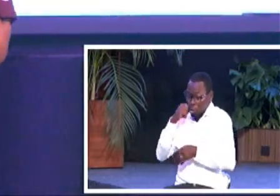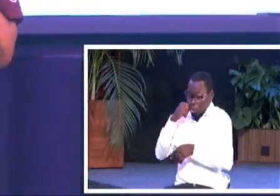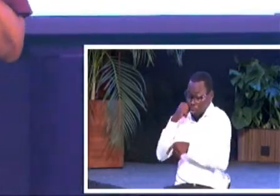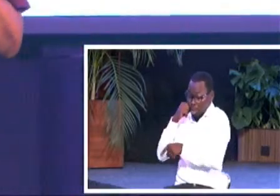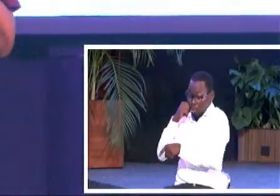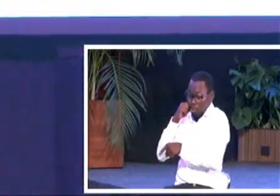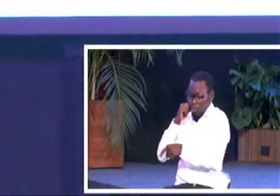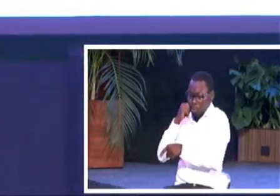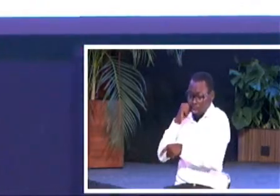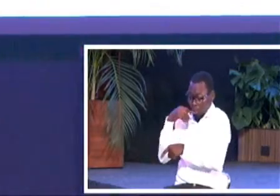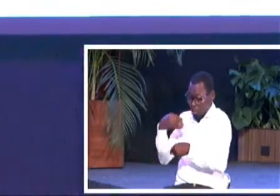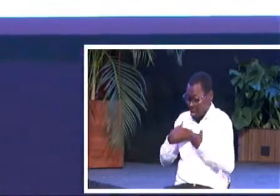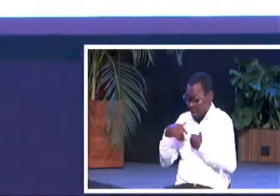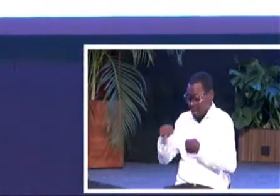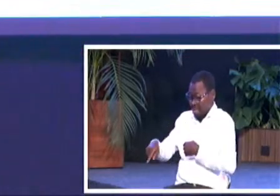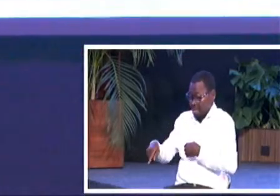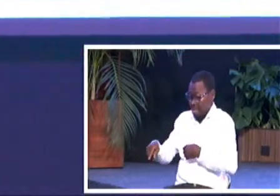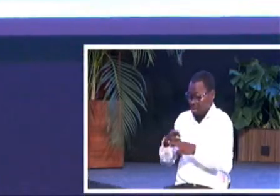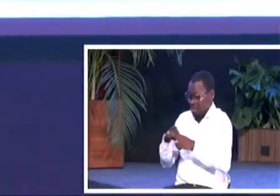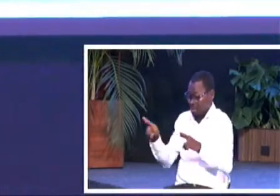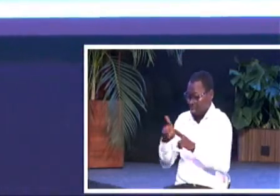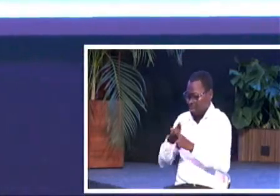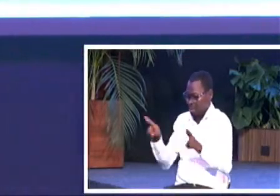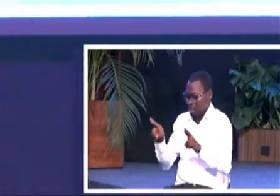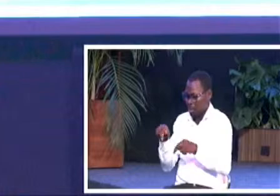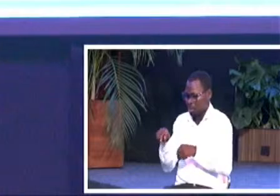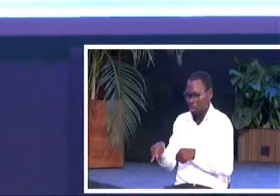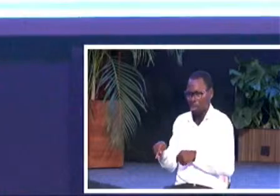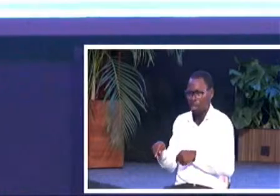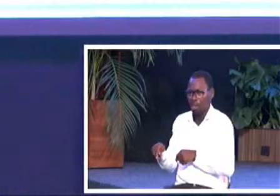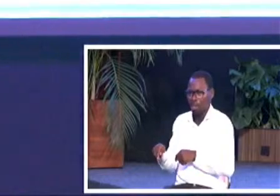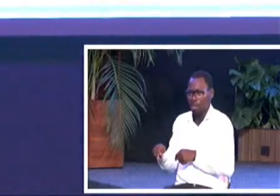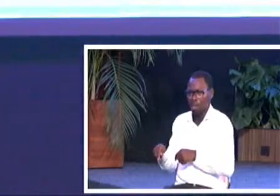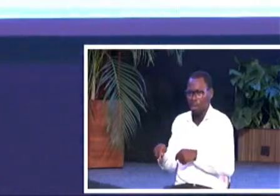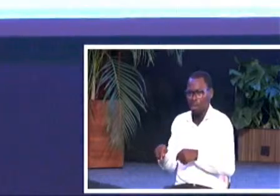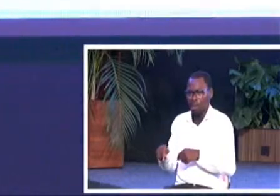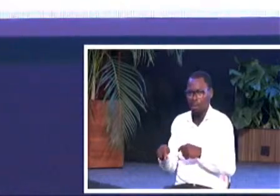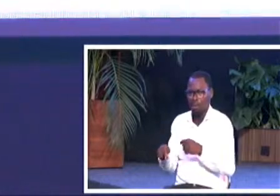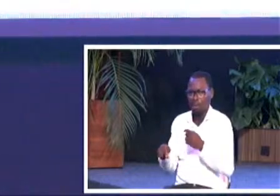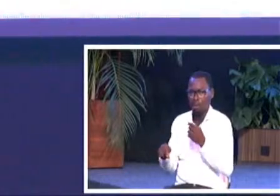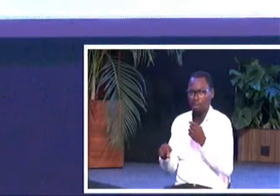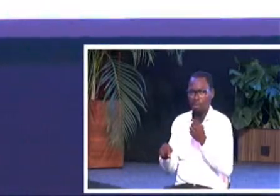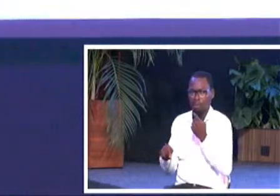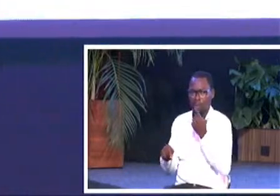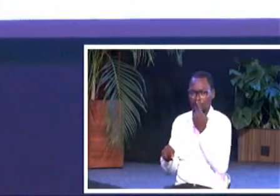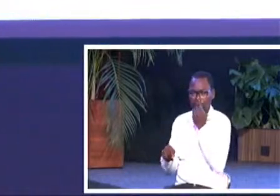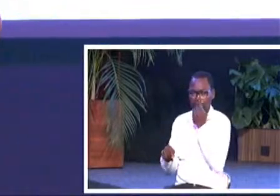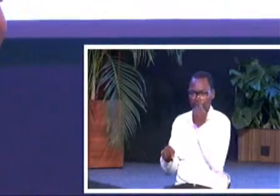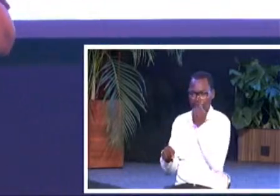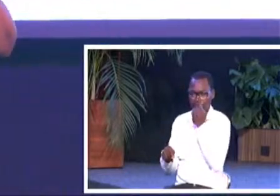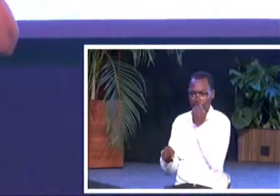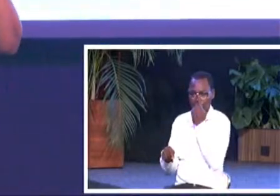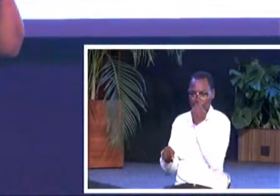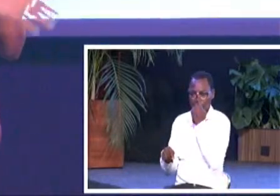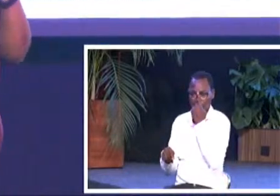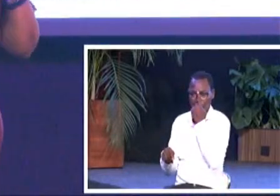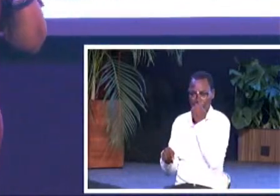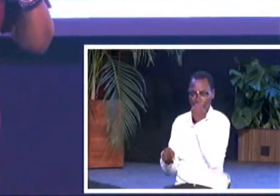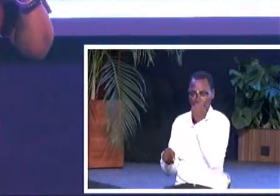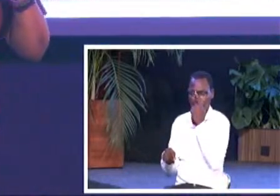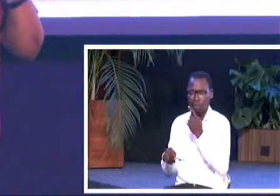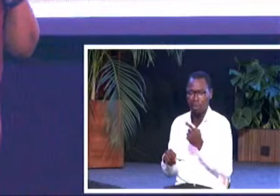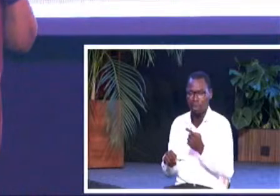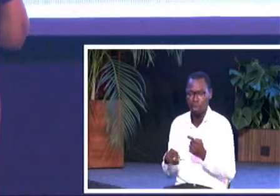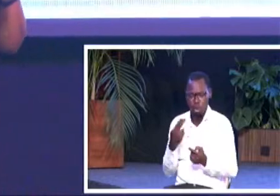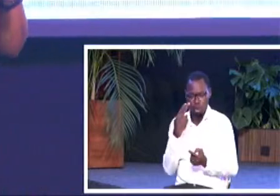at this central point. It is ready. Just the influencer alone talking about it, you will see the